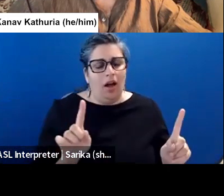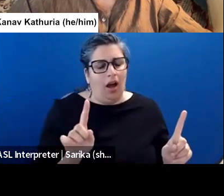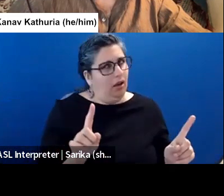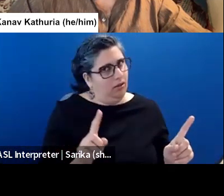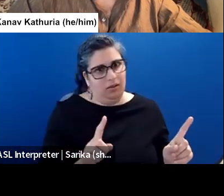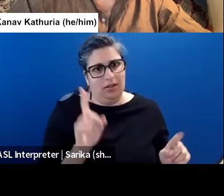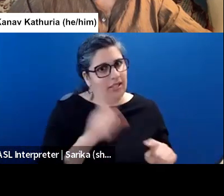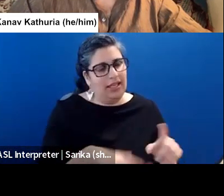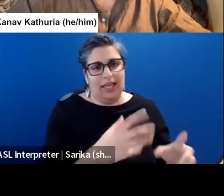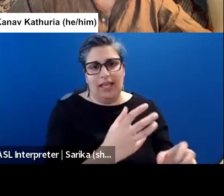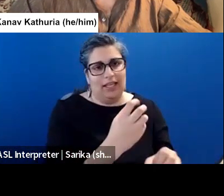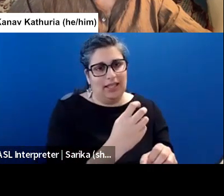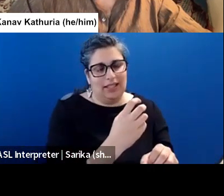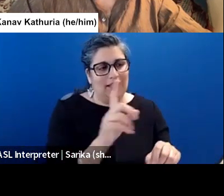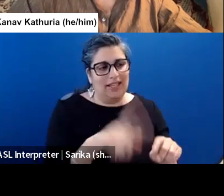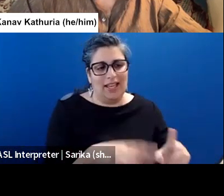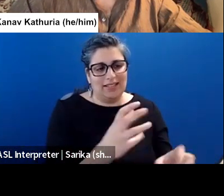care in prison for gender dysphoria.